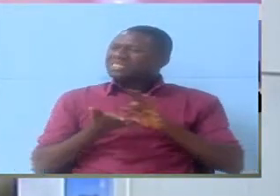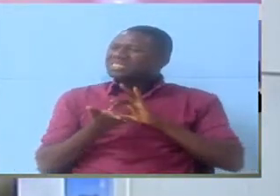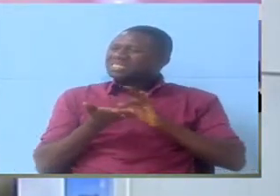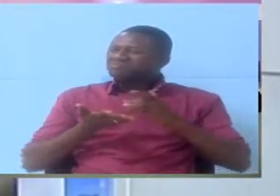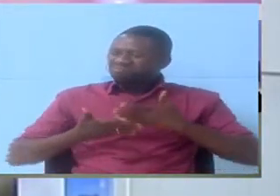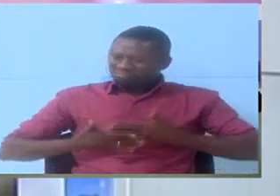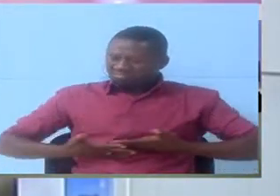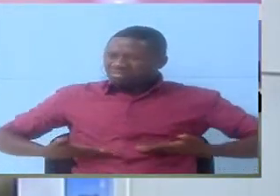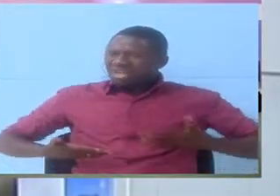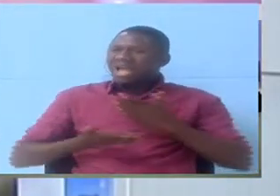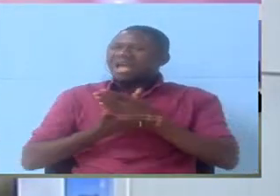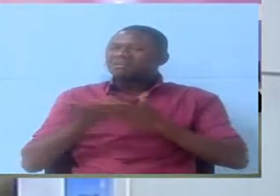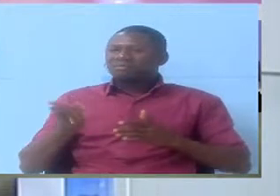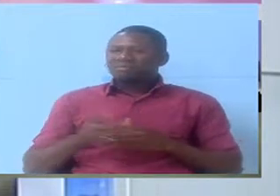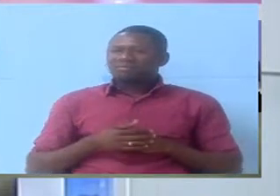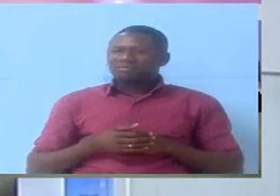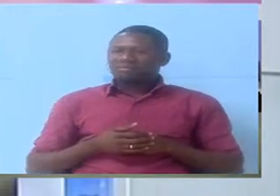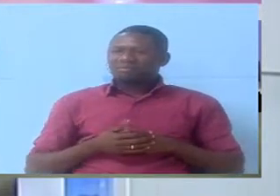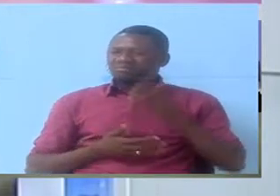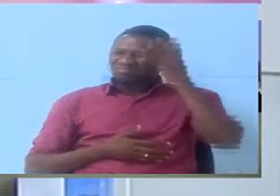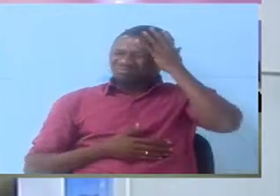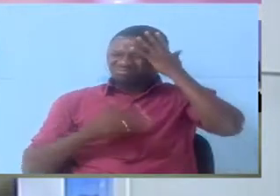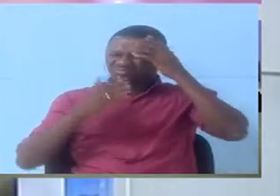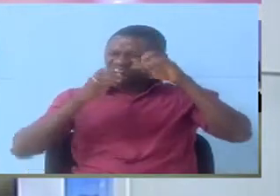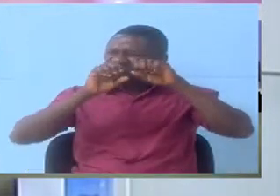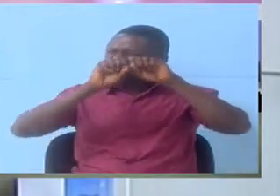The head was broken.